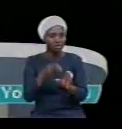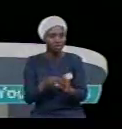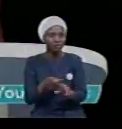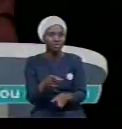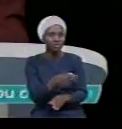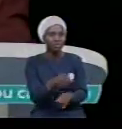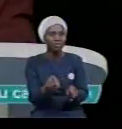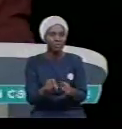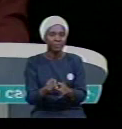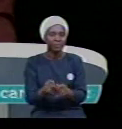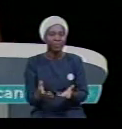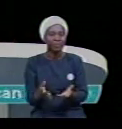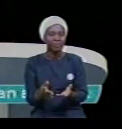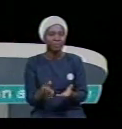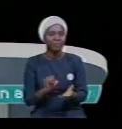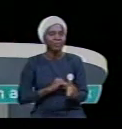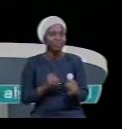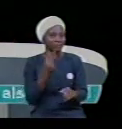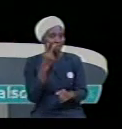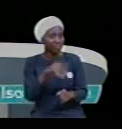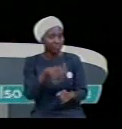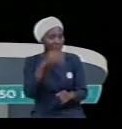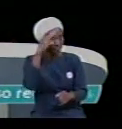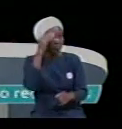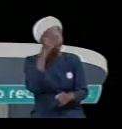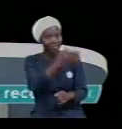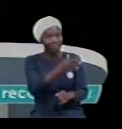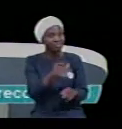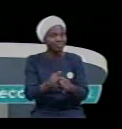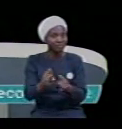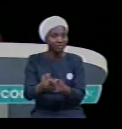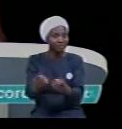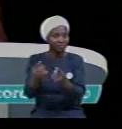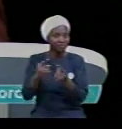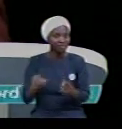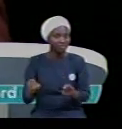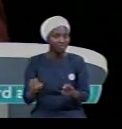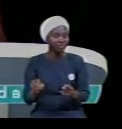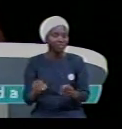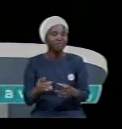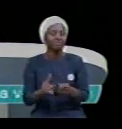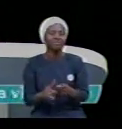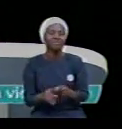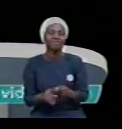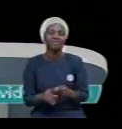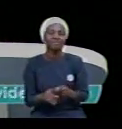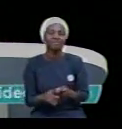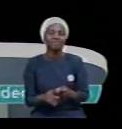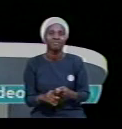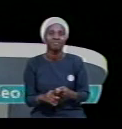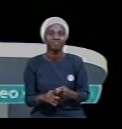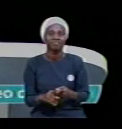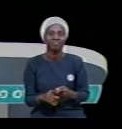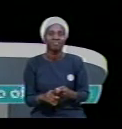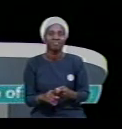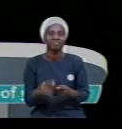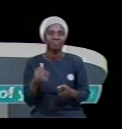Yes, I can see another man there too. Coming. What a mighty God we